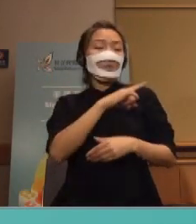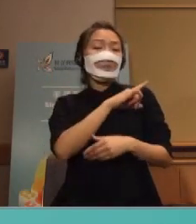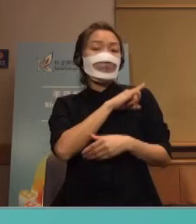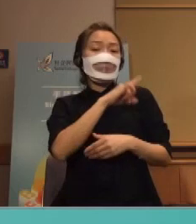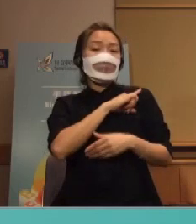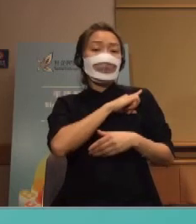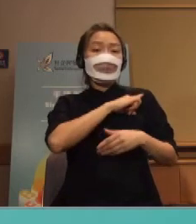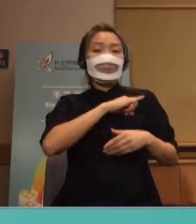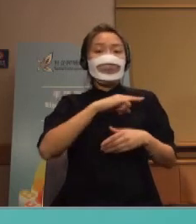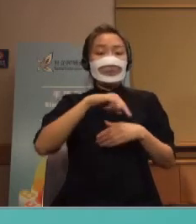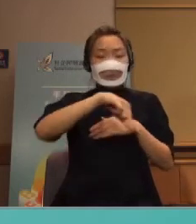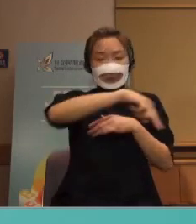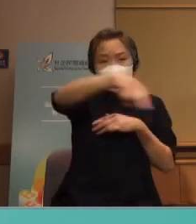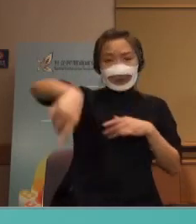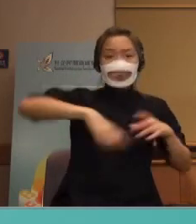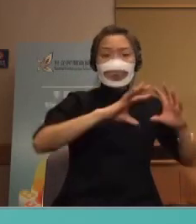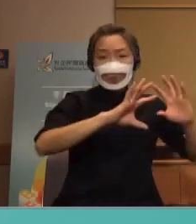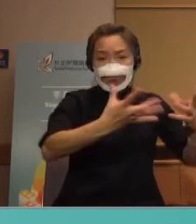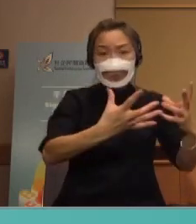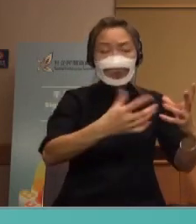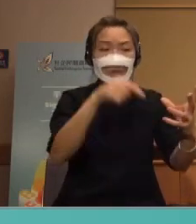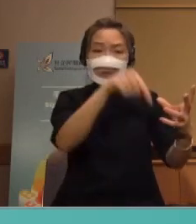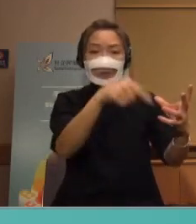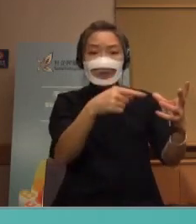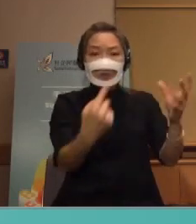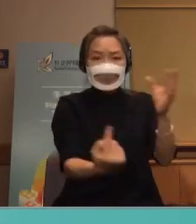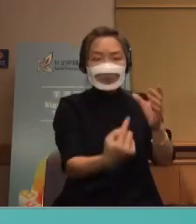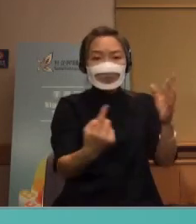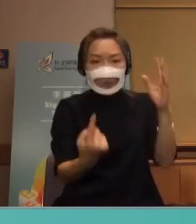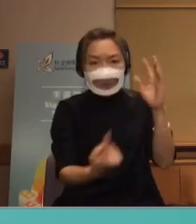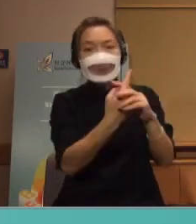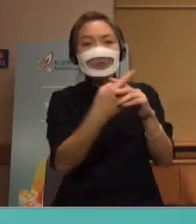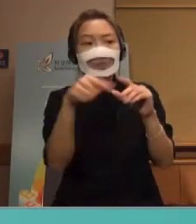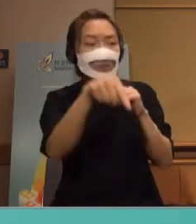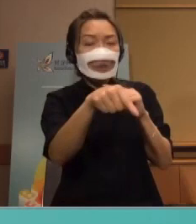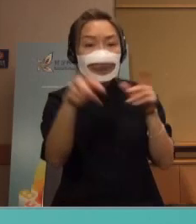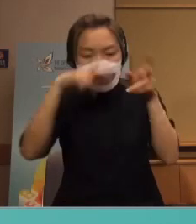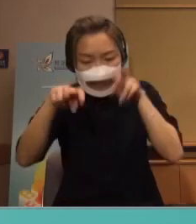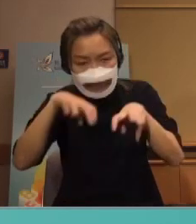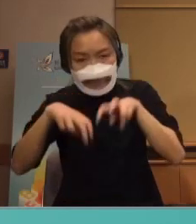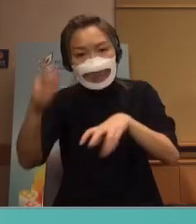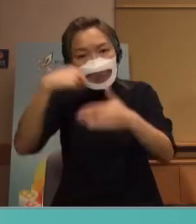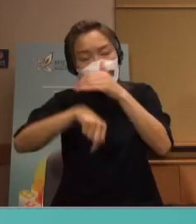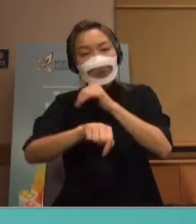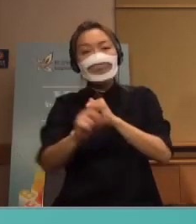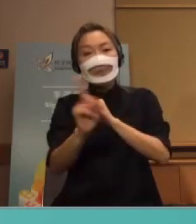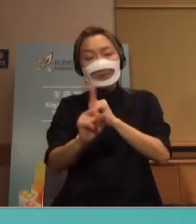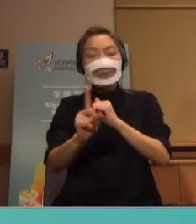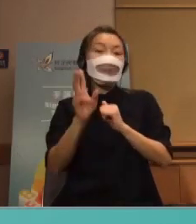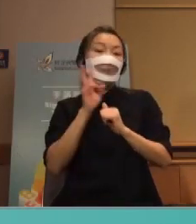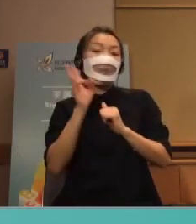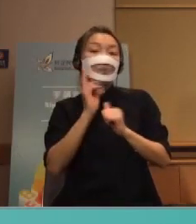time to understand, study them? Because a big part of UX research is to understand your customers. Is